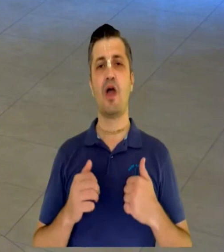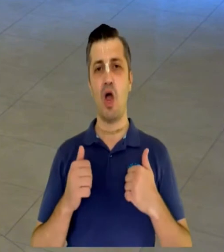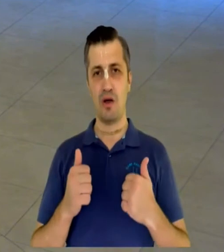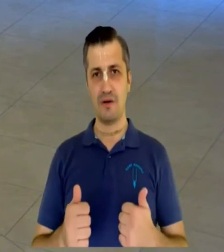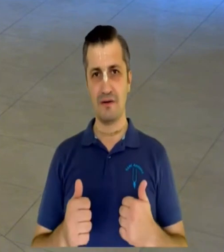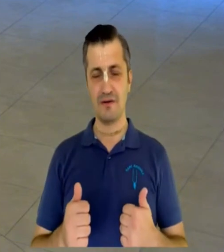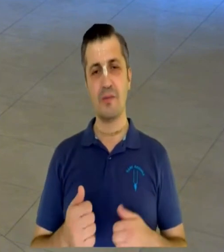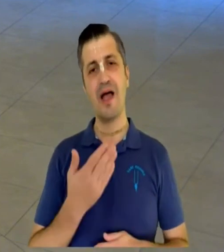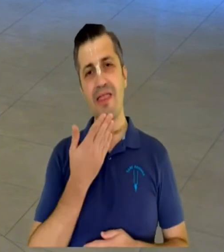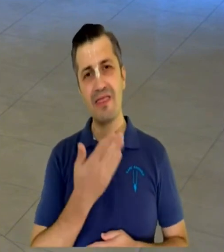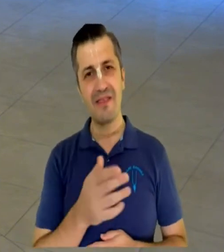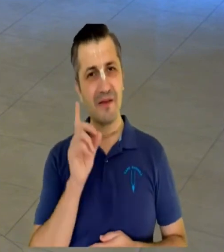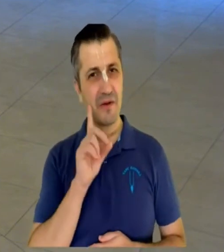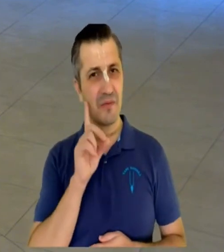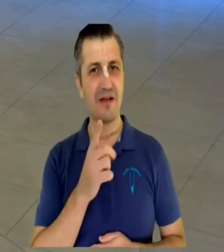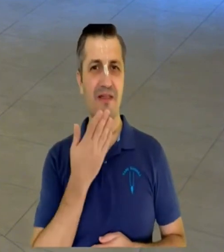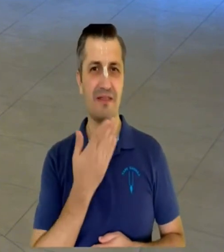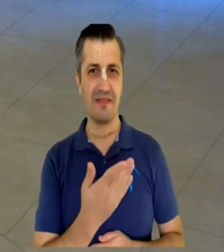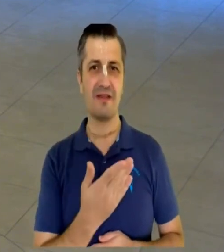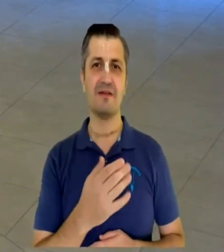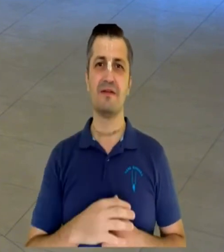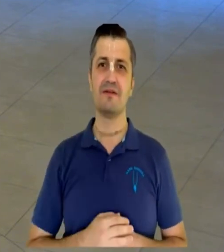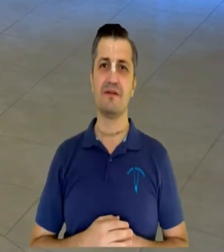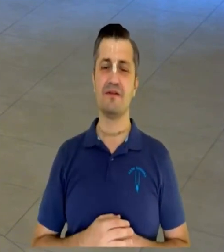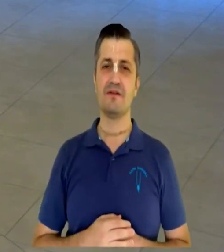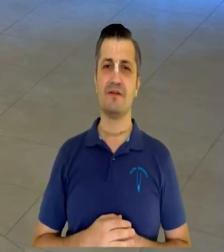Thank you, Mataji. Yes, so Krishna says, whatever we do,